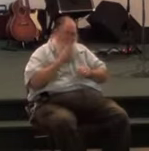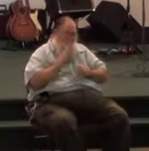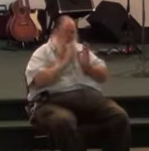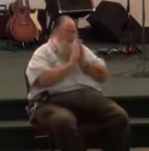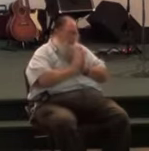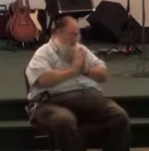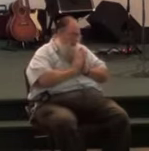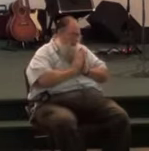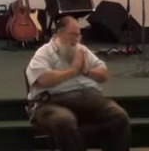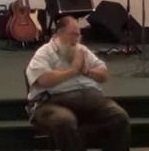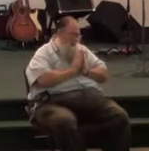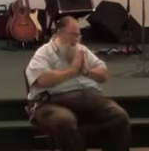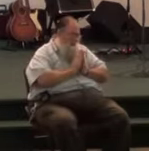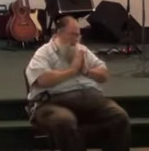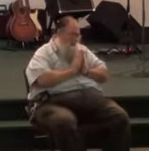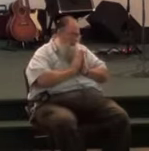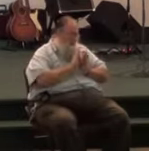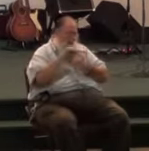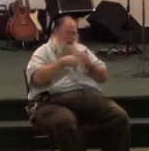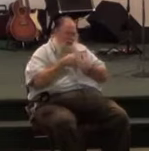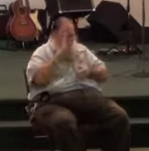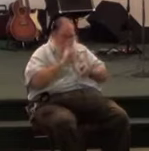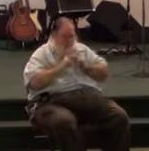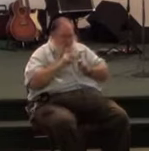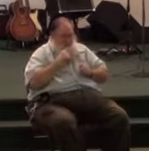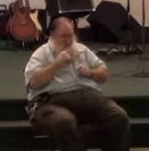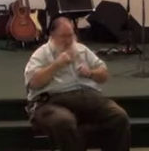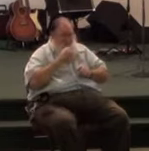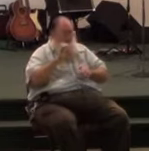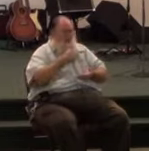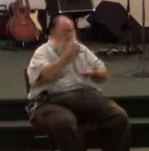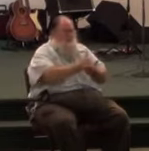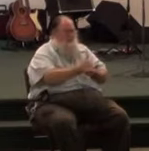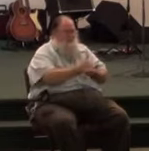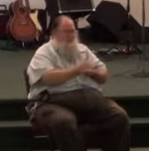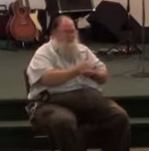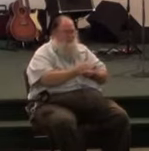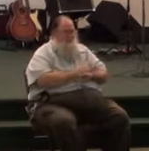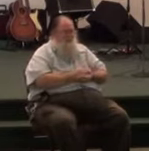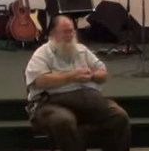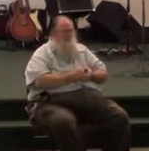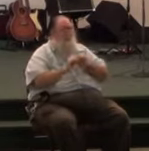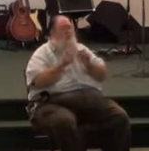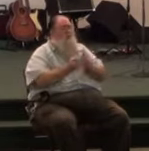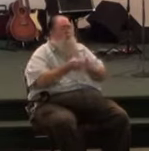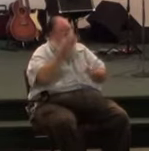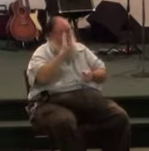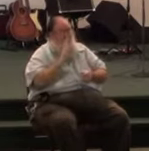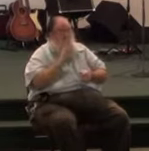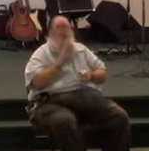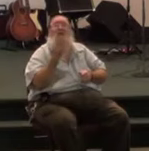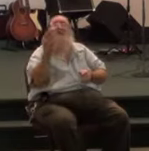and pray. And all God's people said, amen. Amen. Go with God. He loves you.